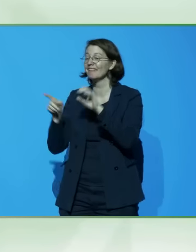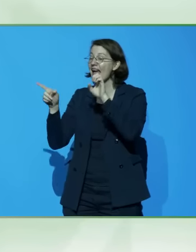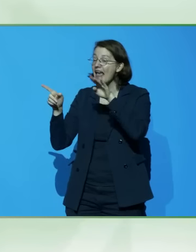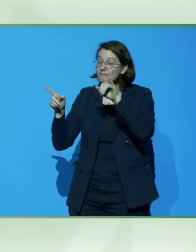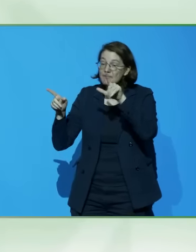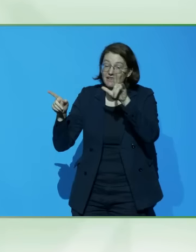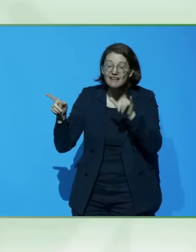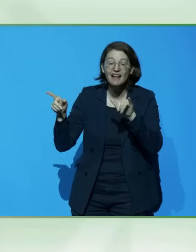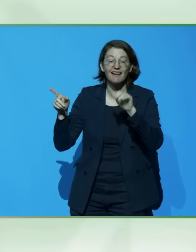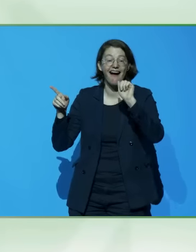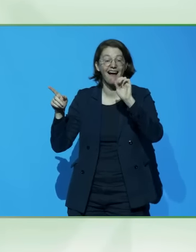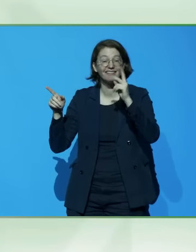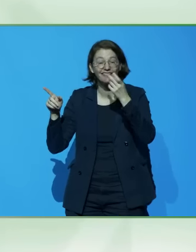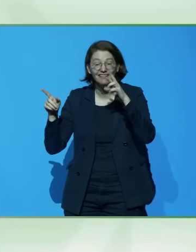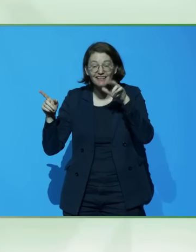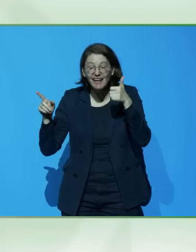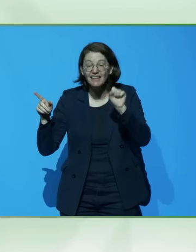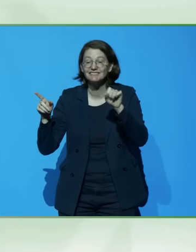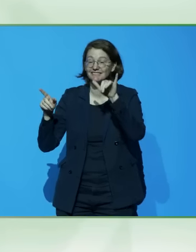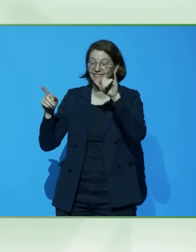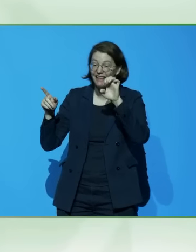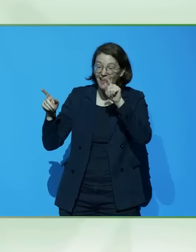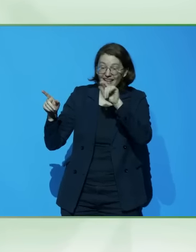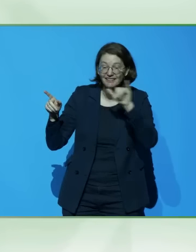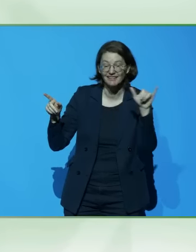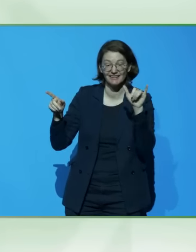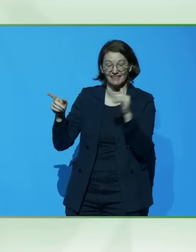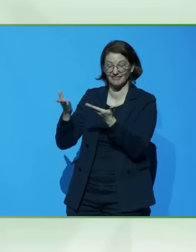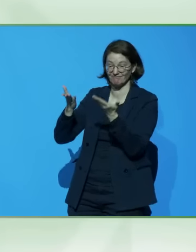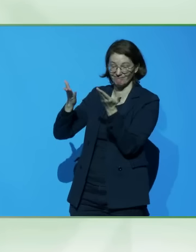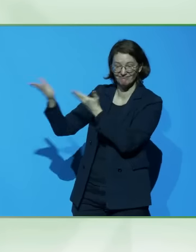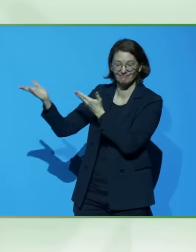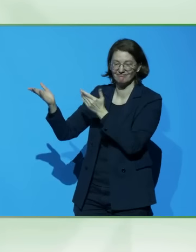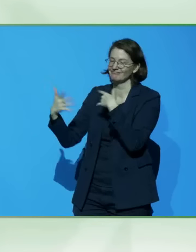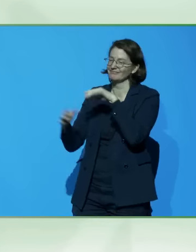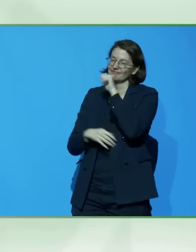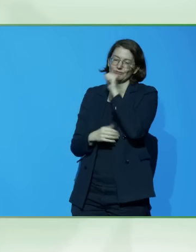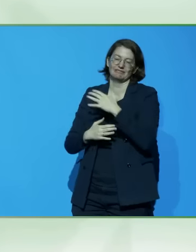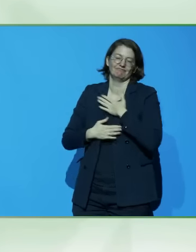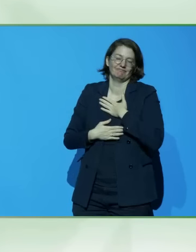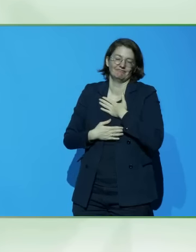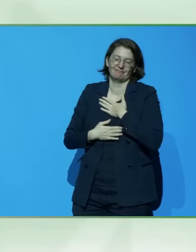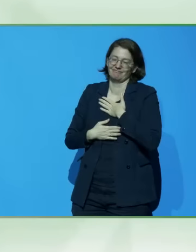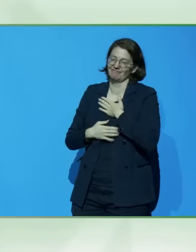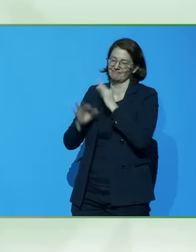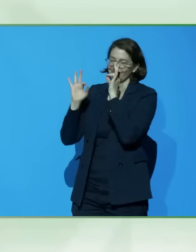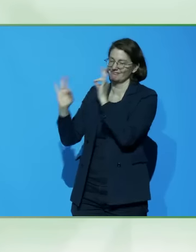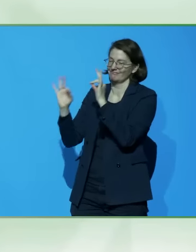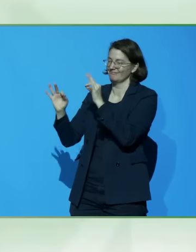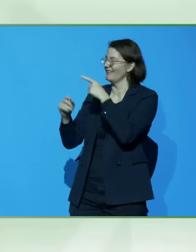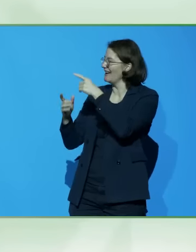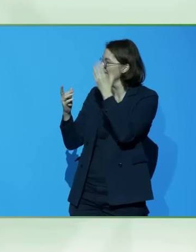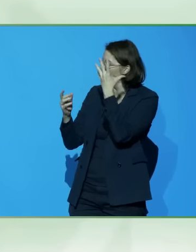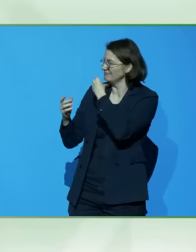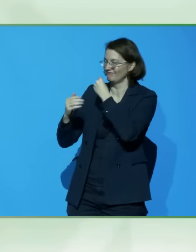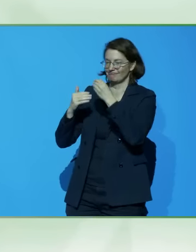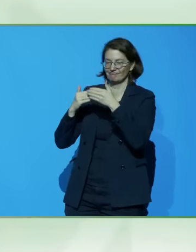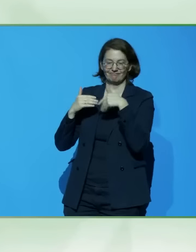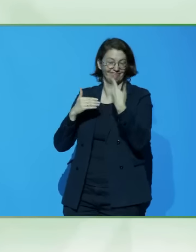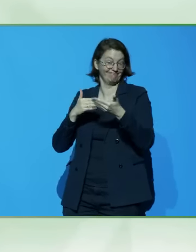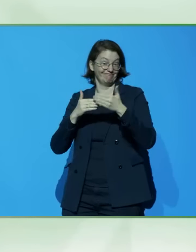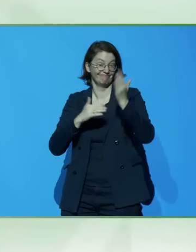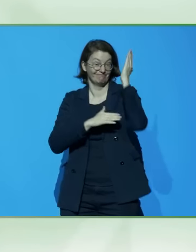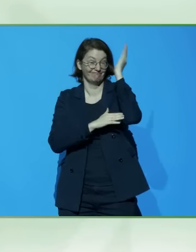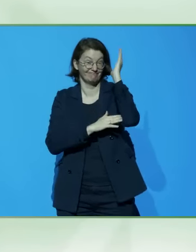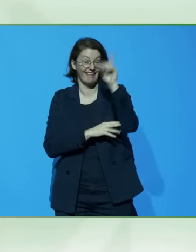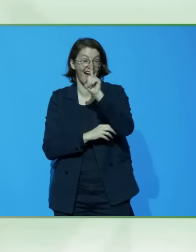also mindful of time. And we have a fantastic keynote coming up in this very room at 11 a.m., which is going to be in 4 minutes. There's a